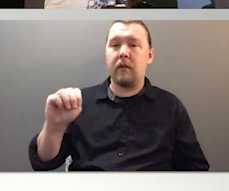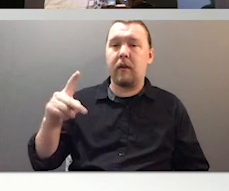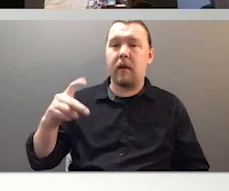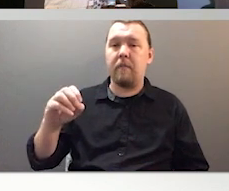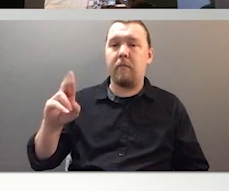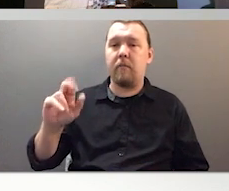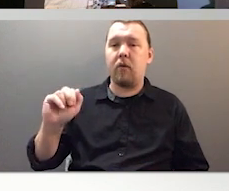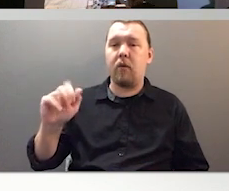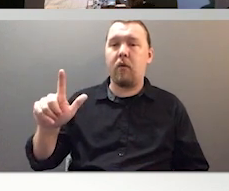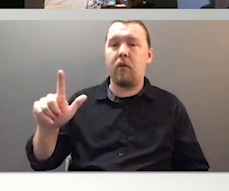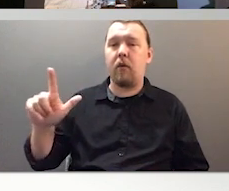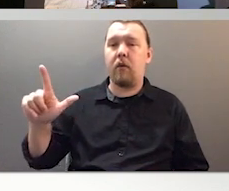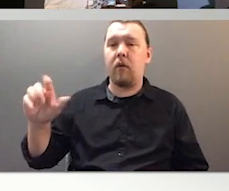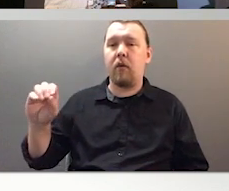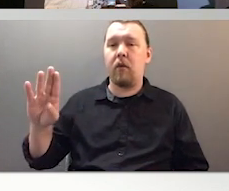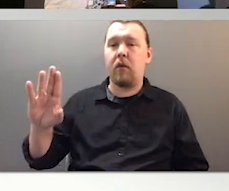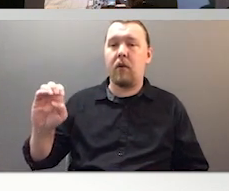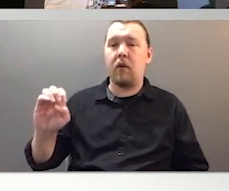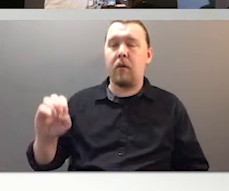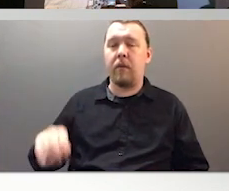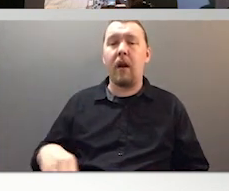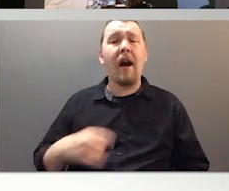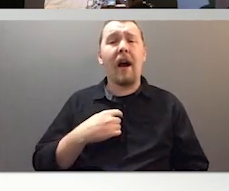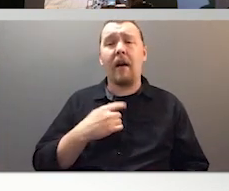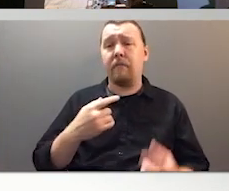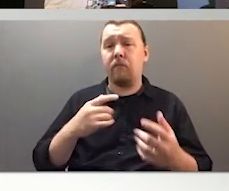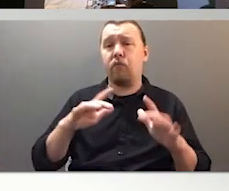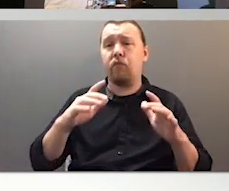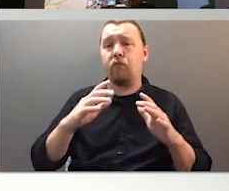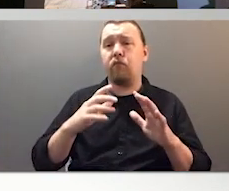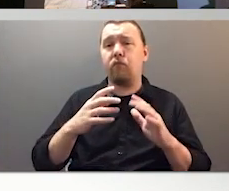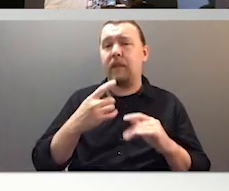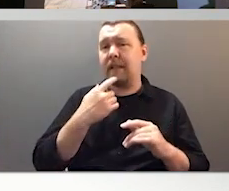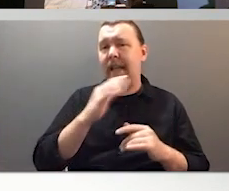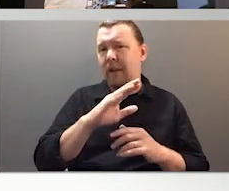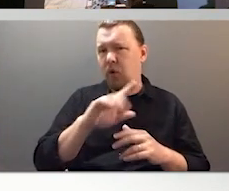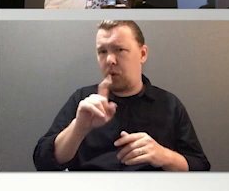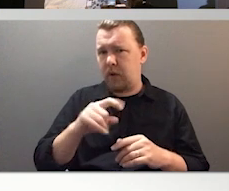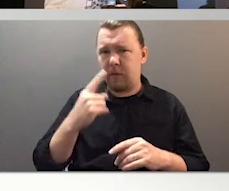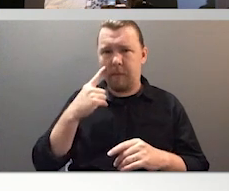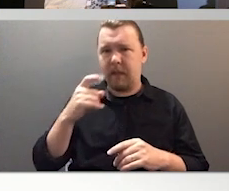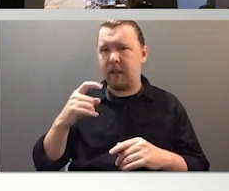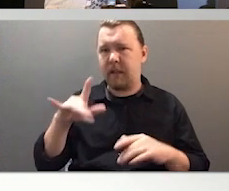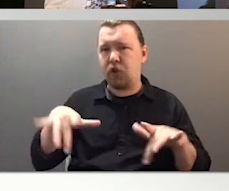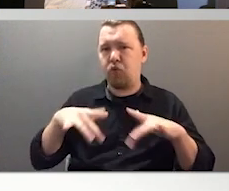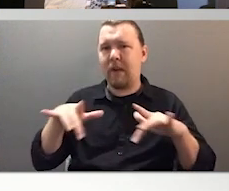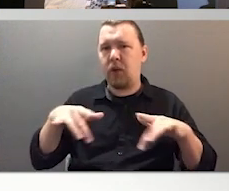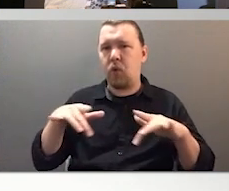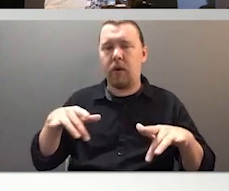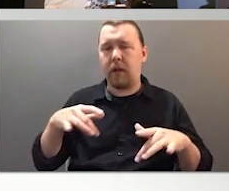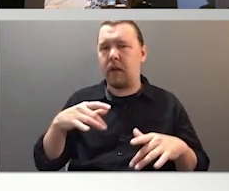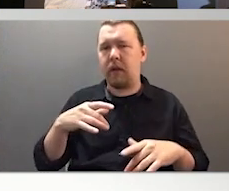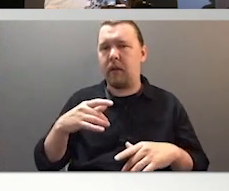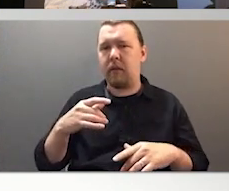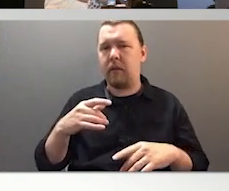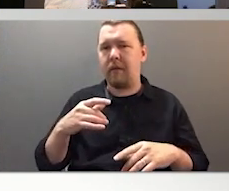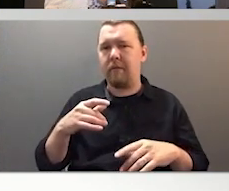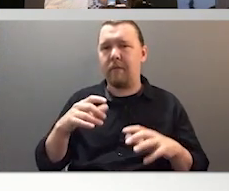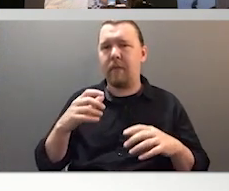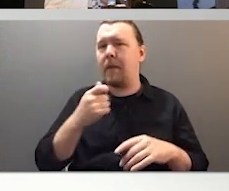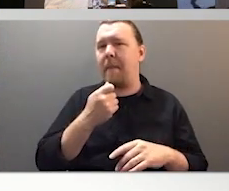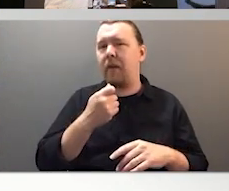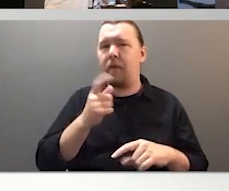repeating the questions because it's getting recorded and I'm mic'd and they're not going to pick up your voice. So that's why I'm doing that.